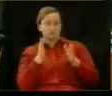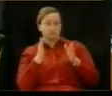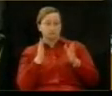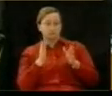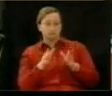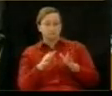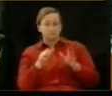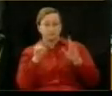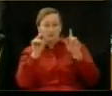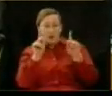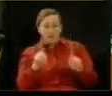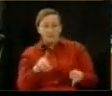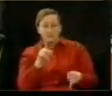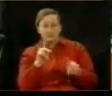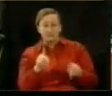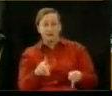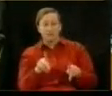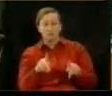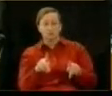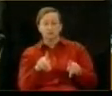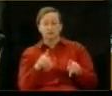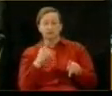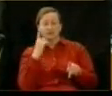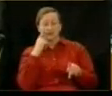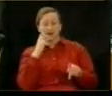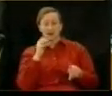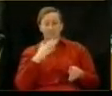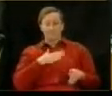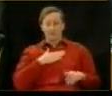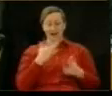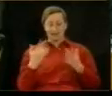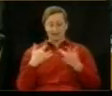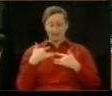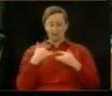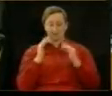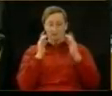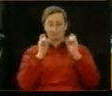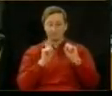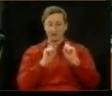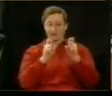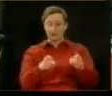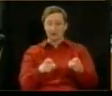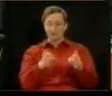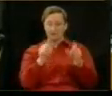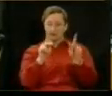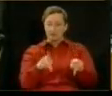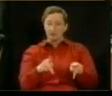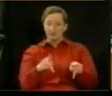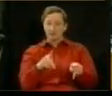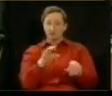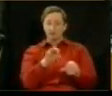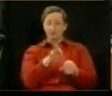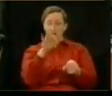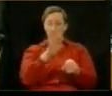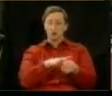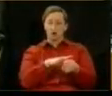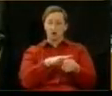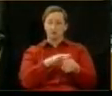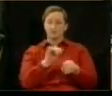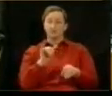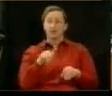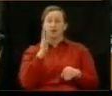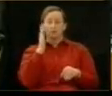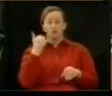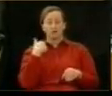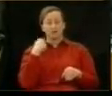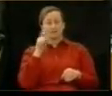my suggestion is the best consideration we can give the public is to let them vote on replacement candidates. Now, this is going to take some help from the